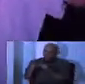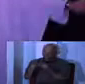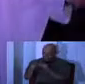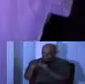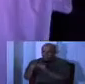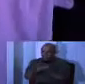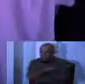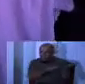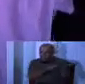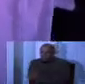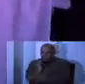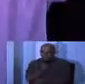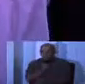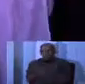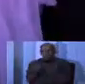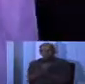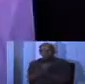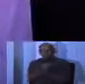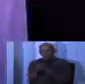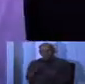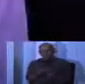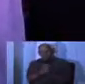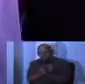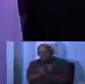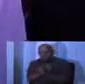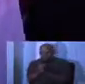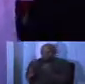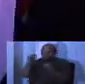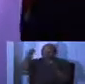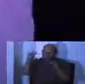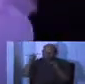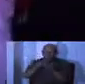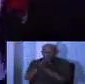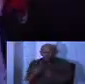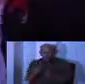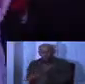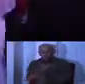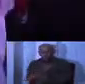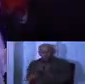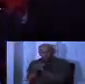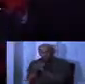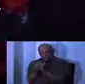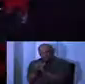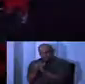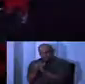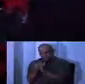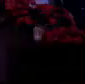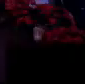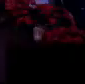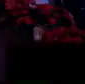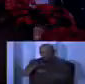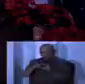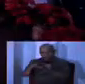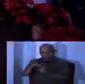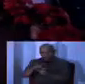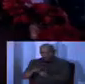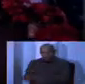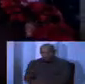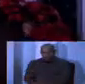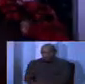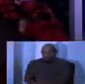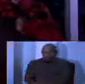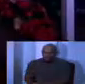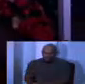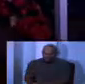and bring us to a new place of love and hope and peace and joy together, one with the other. Rabbi